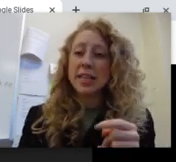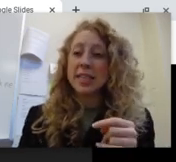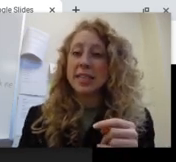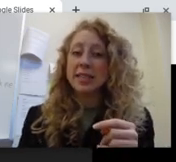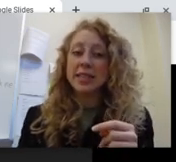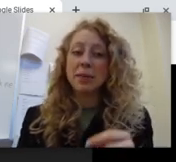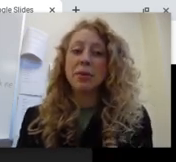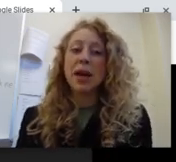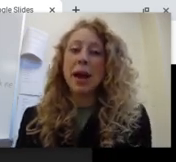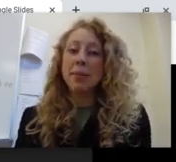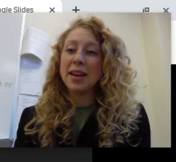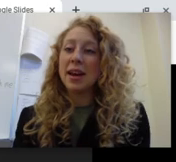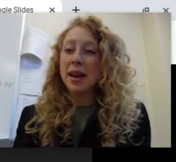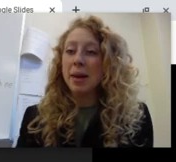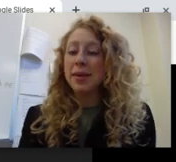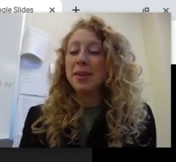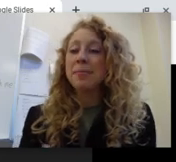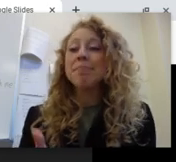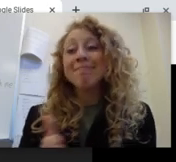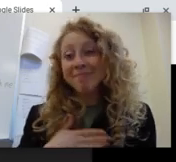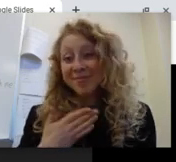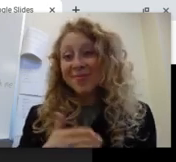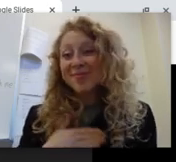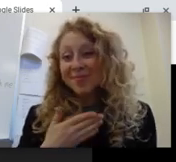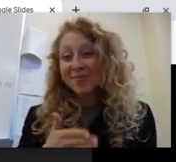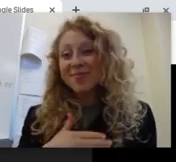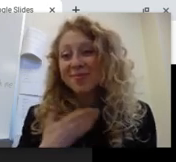Okay, in this next example, happy and unhappy.